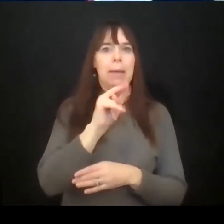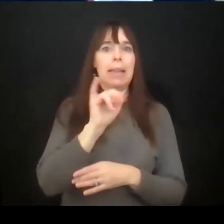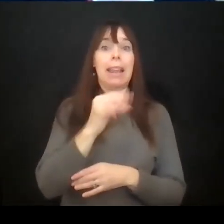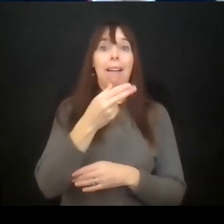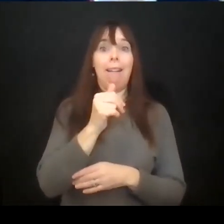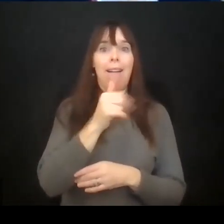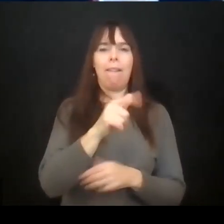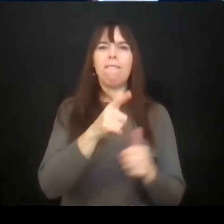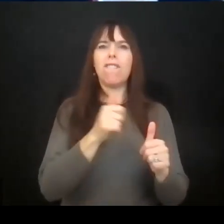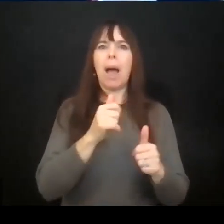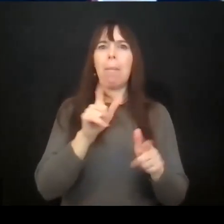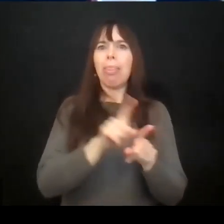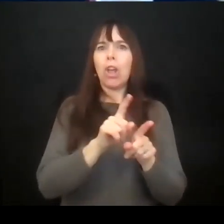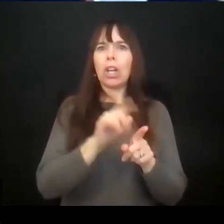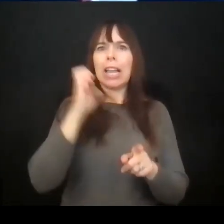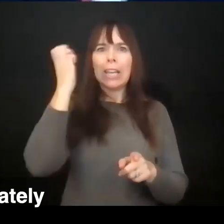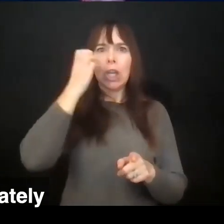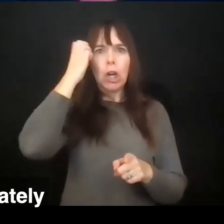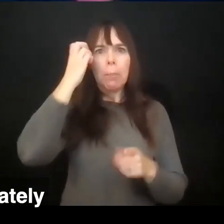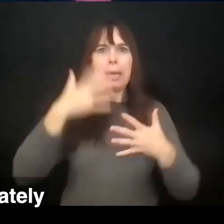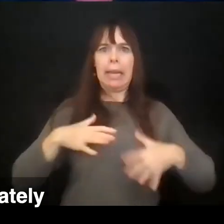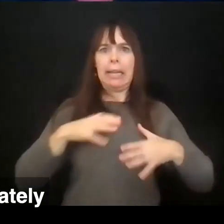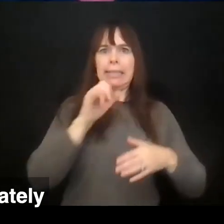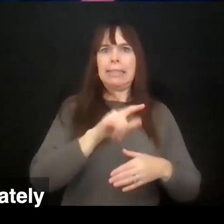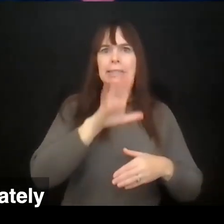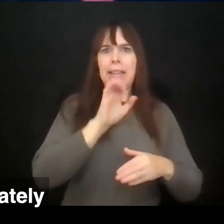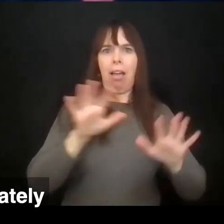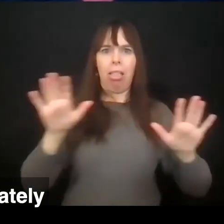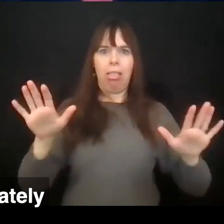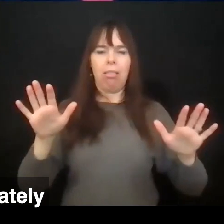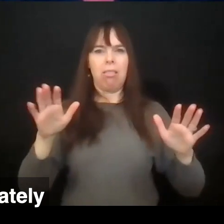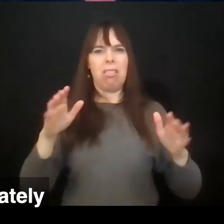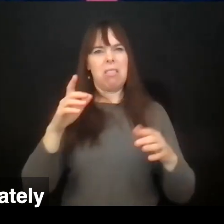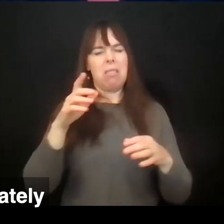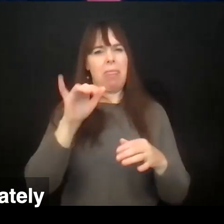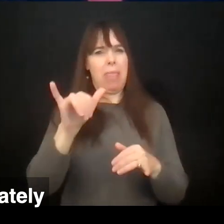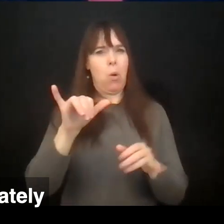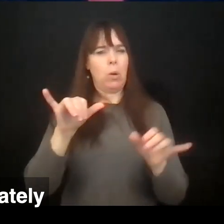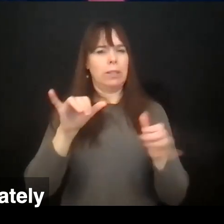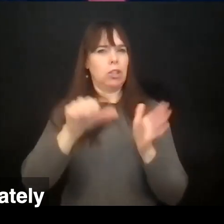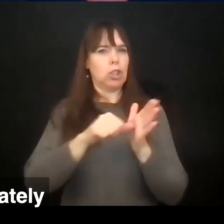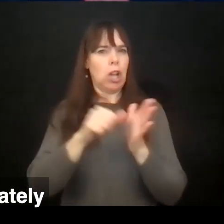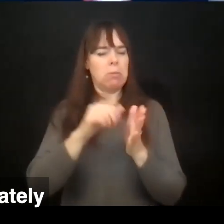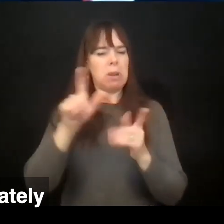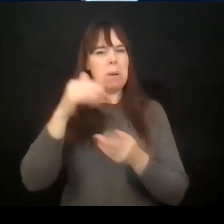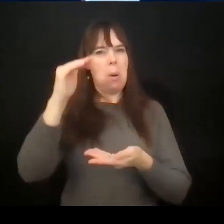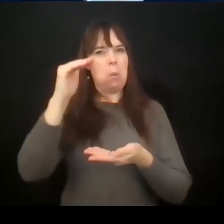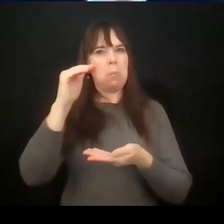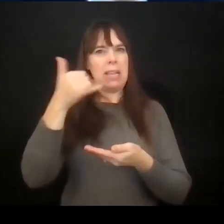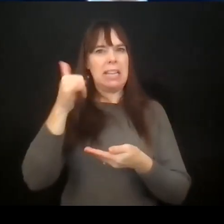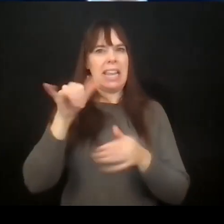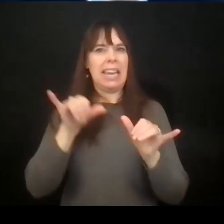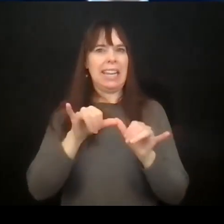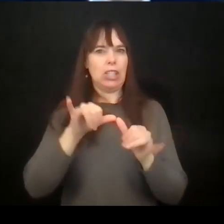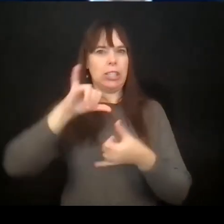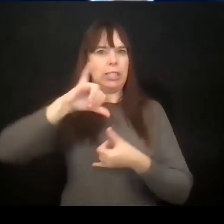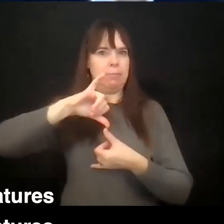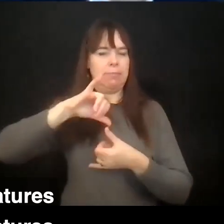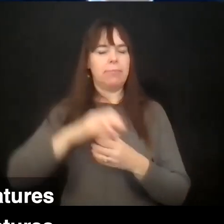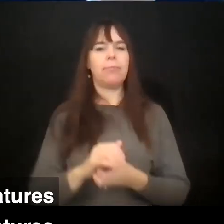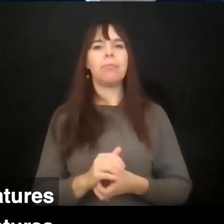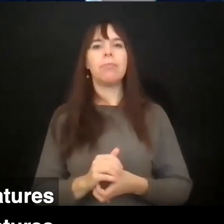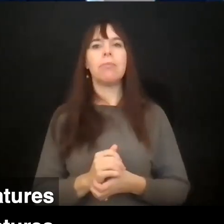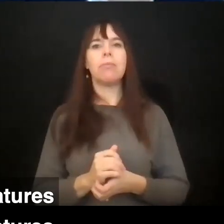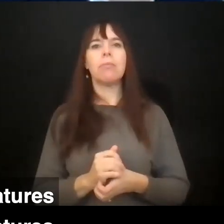is in European dress. And they are approximately 10 inches high.